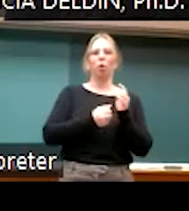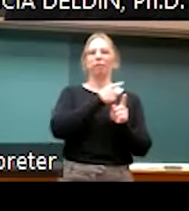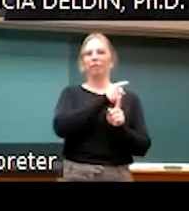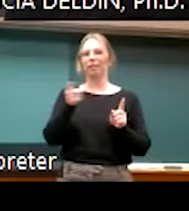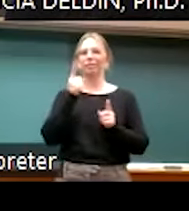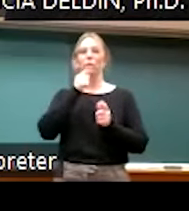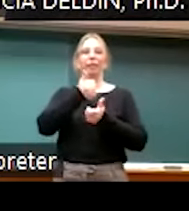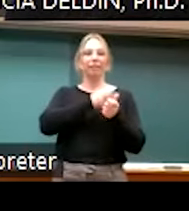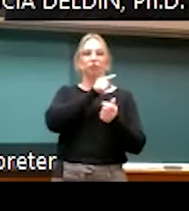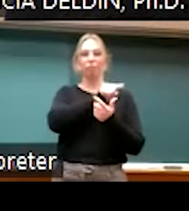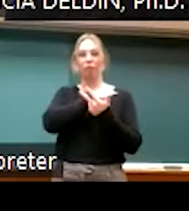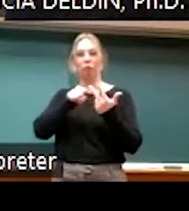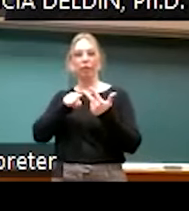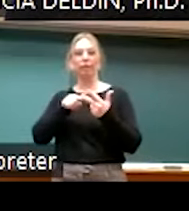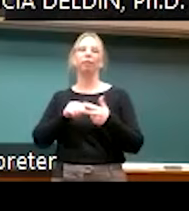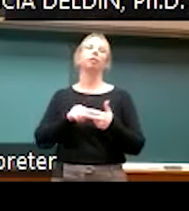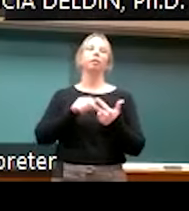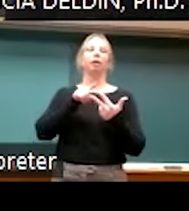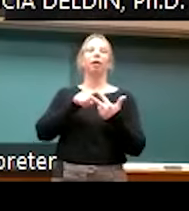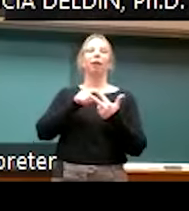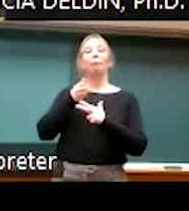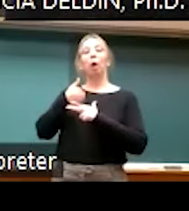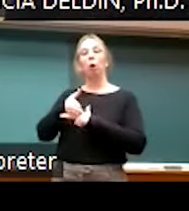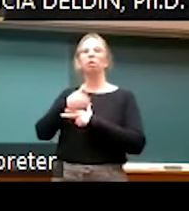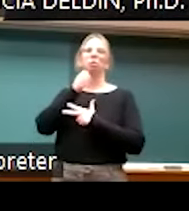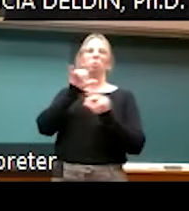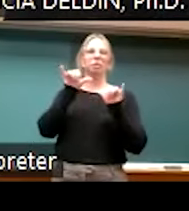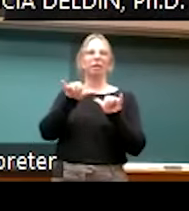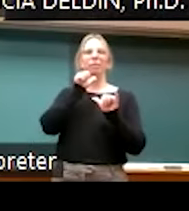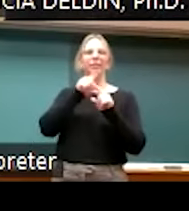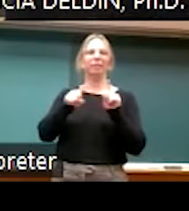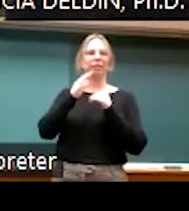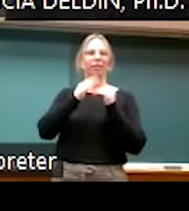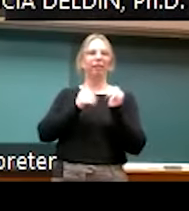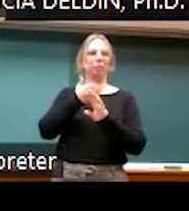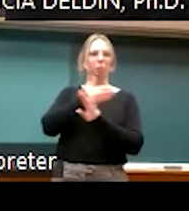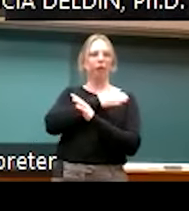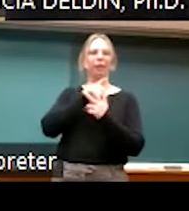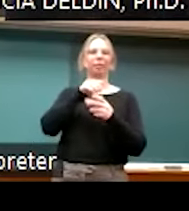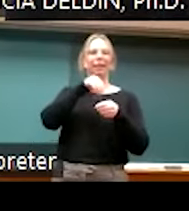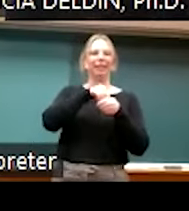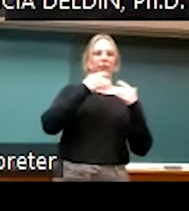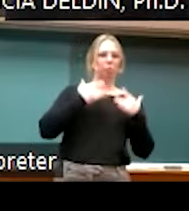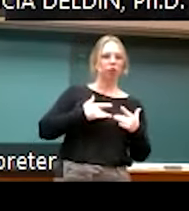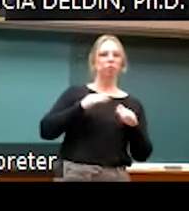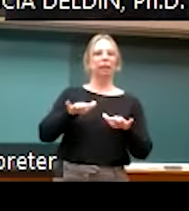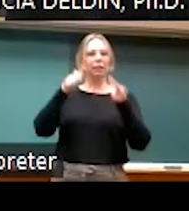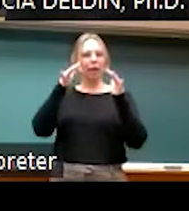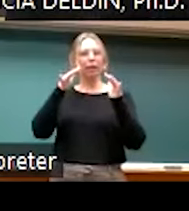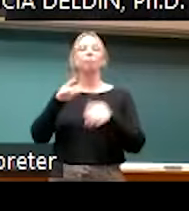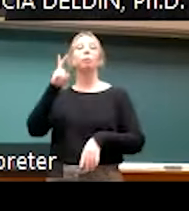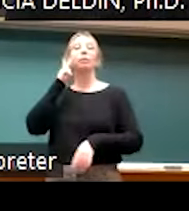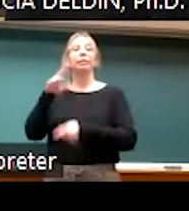and 1 month were not different, but they of course were different from pre in depression and in anxiety, but you